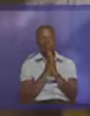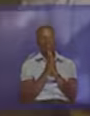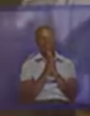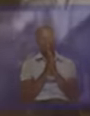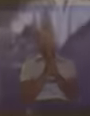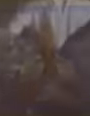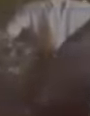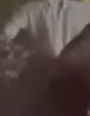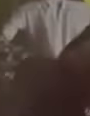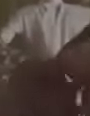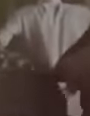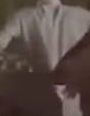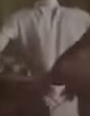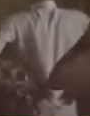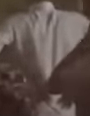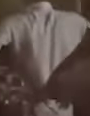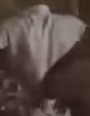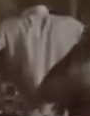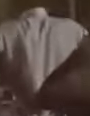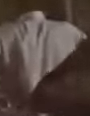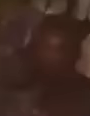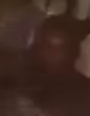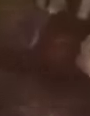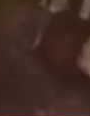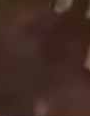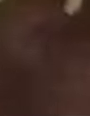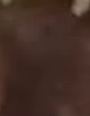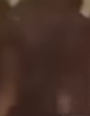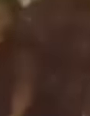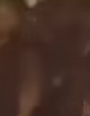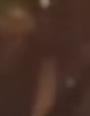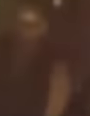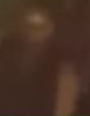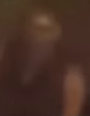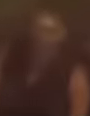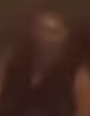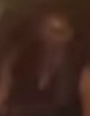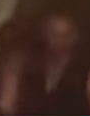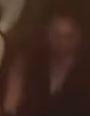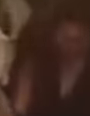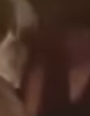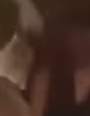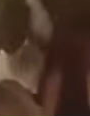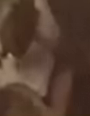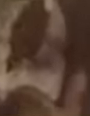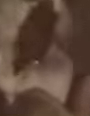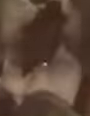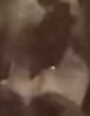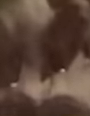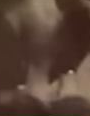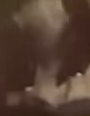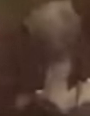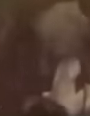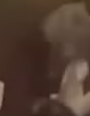Alenda Shaleka Proskoto Prakato Shekatia, Karekate Palakusia